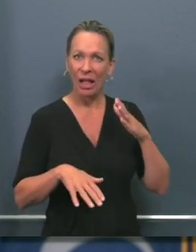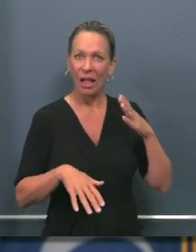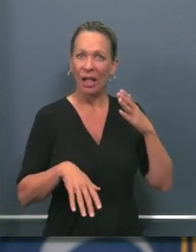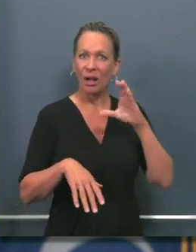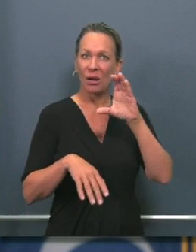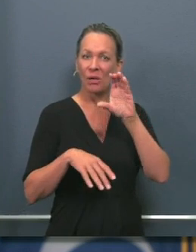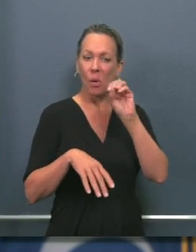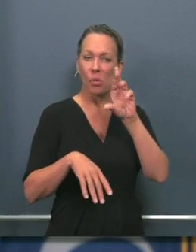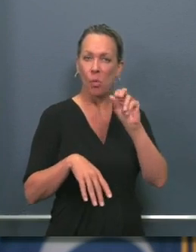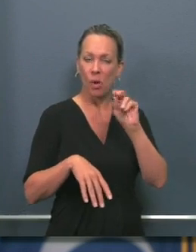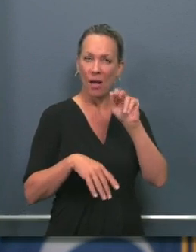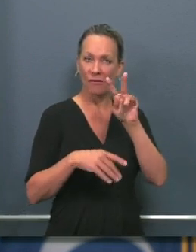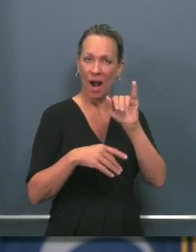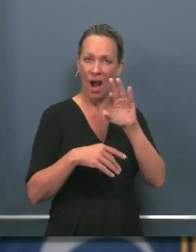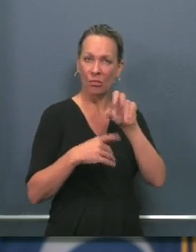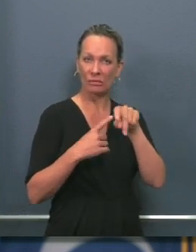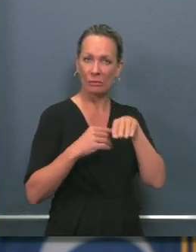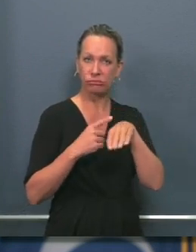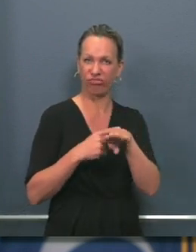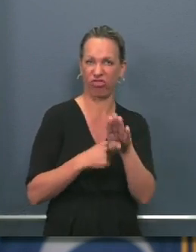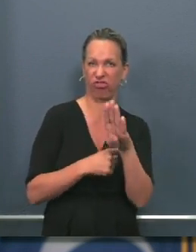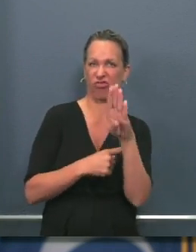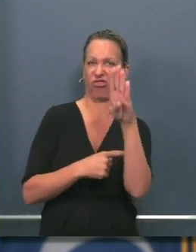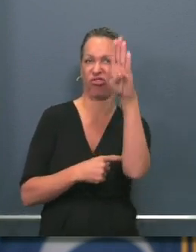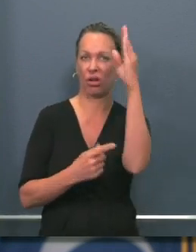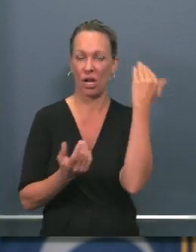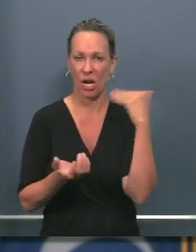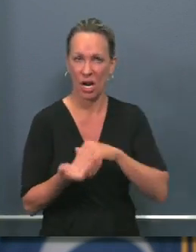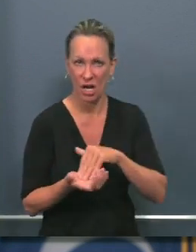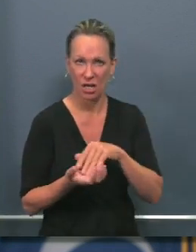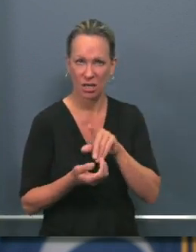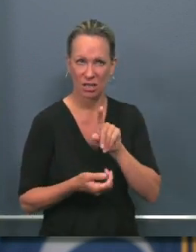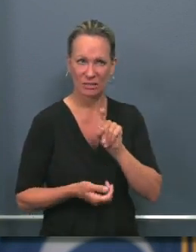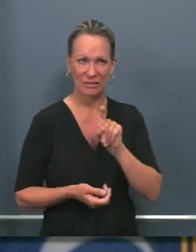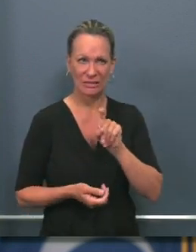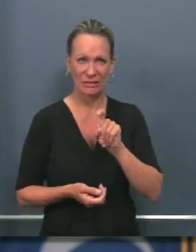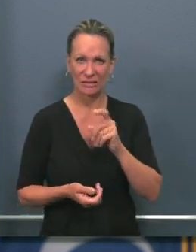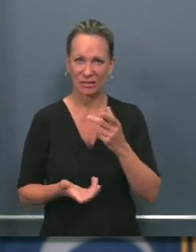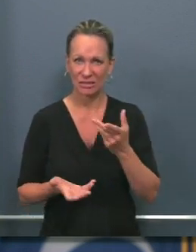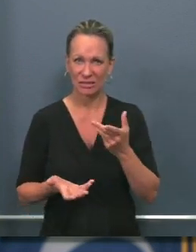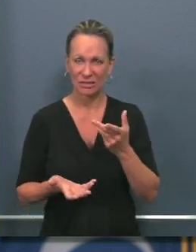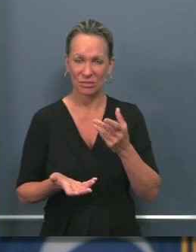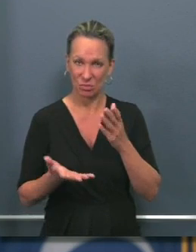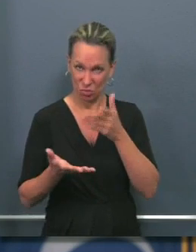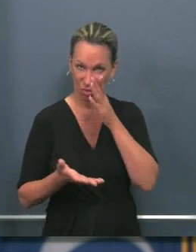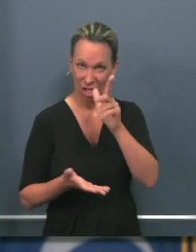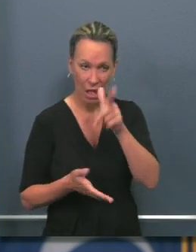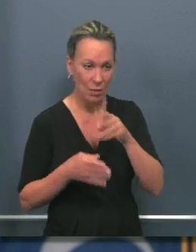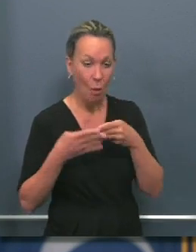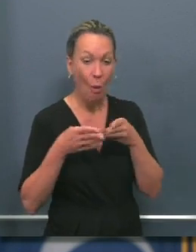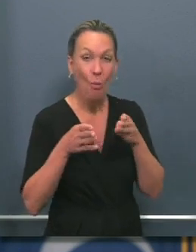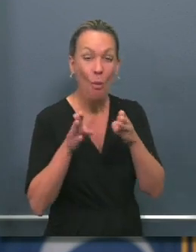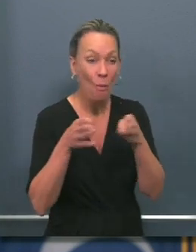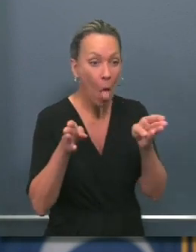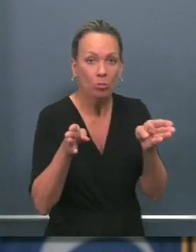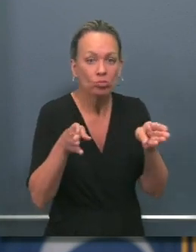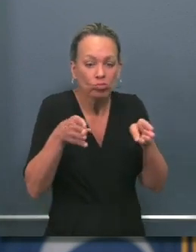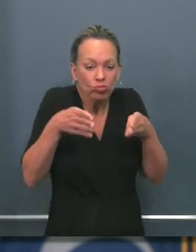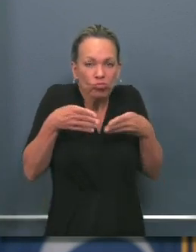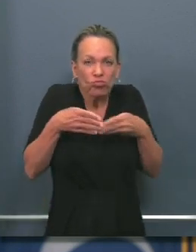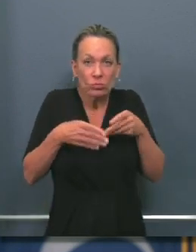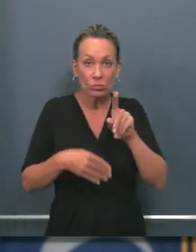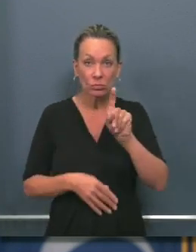thoughtful questions and appropriate questions to this moment. Both things are of top concern. that we go back to some sense of normalcy